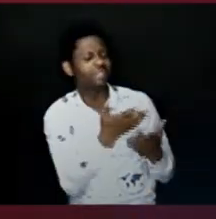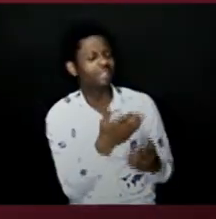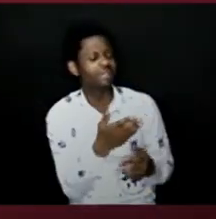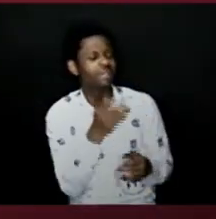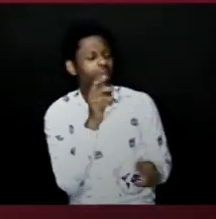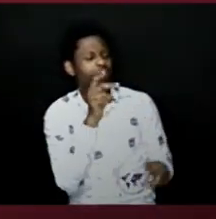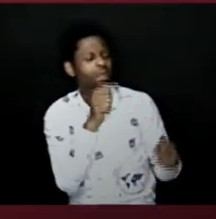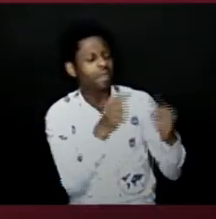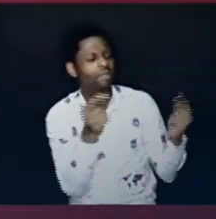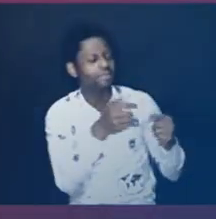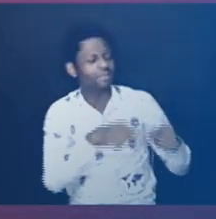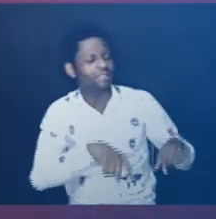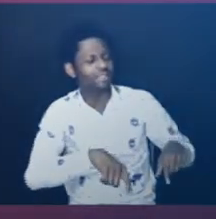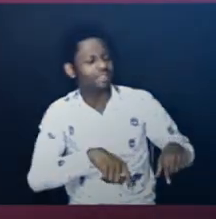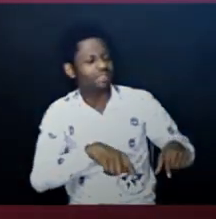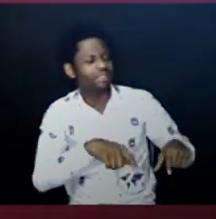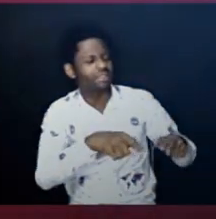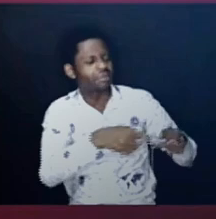captives?